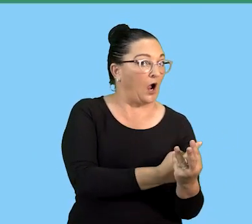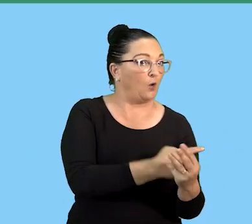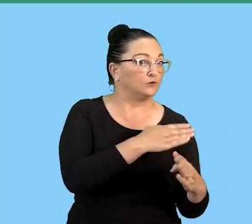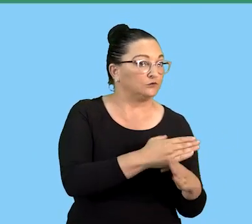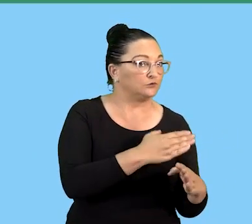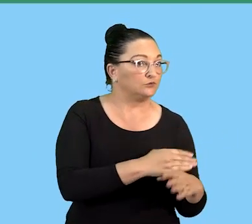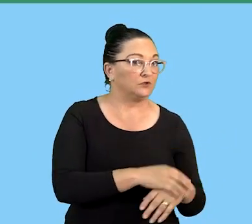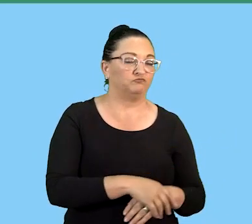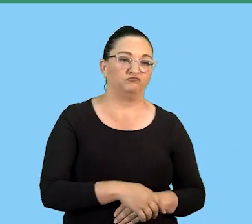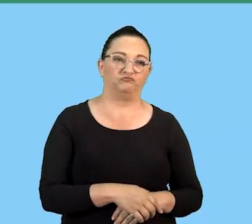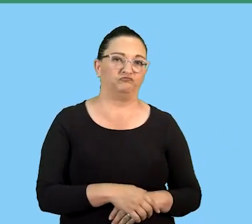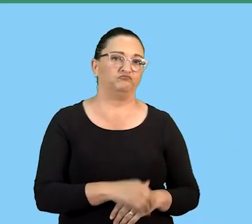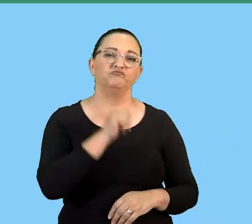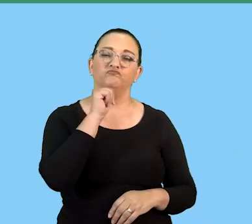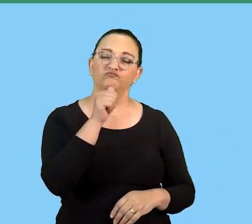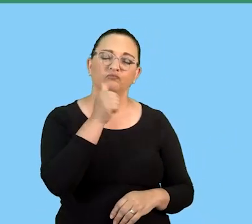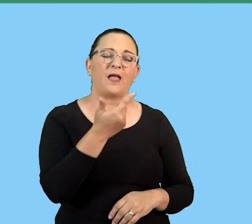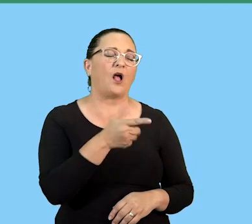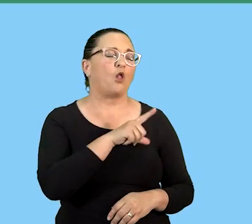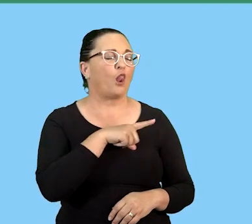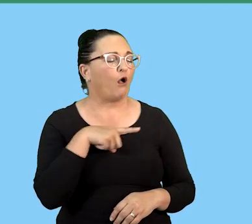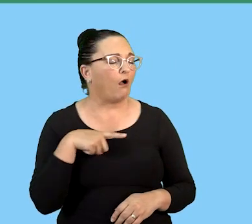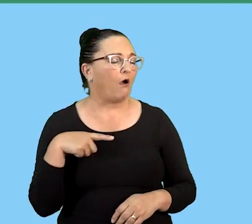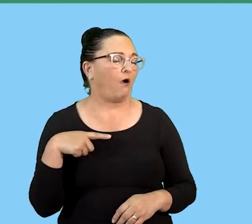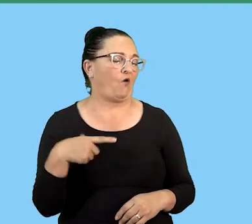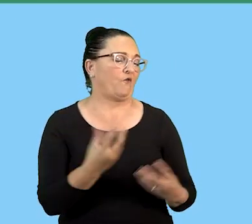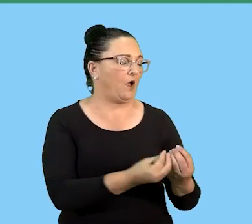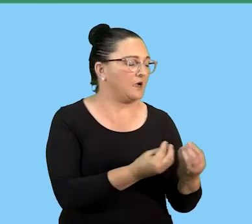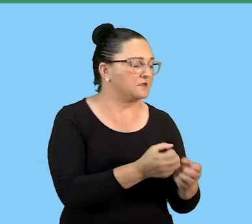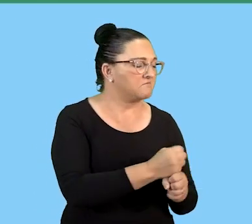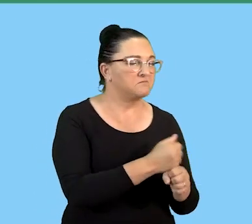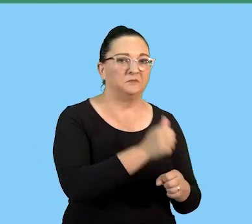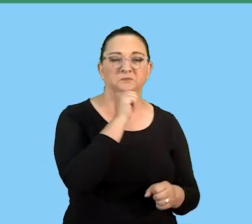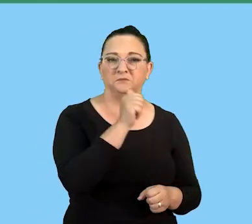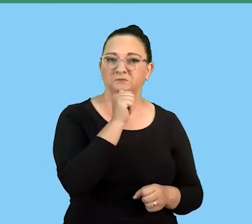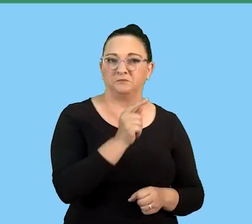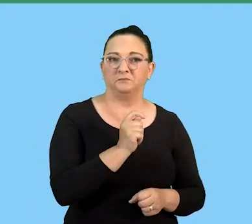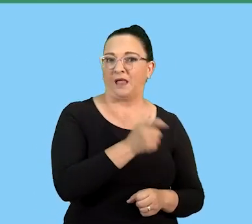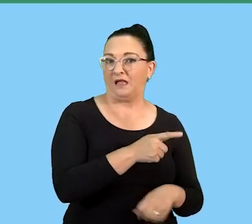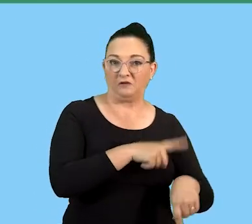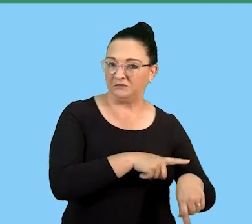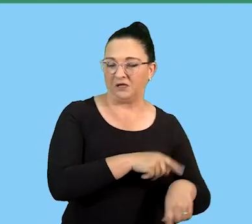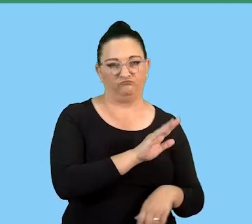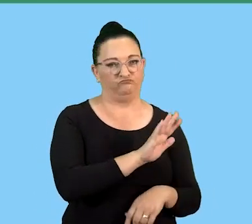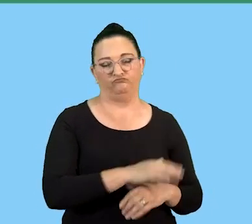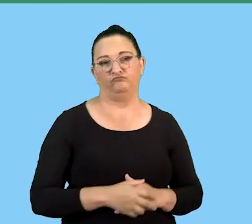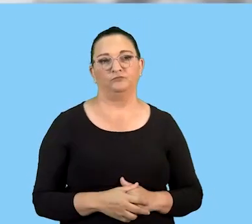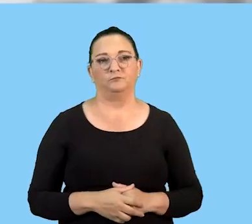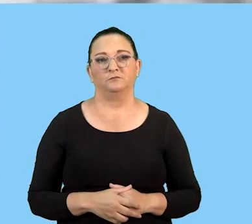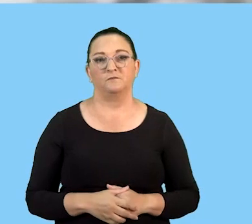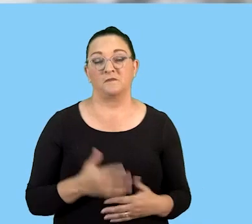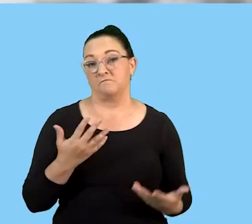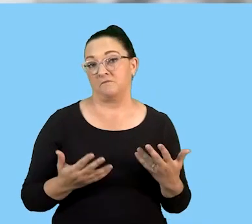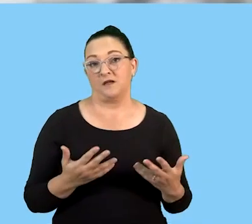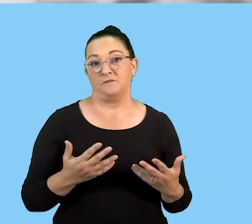worked, regardless of how long it takes them to make the items. So if you think about it,